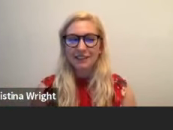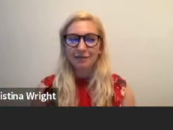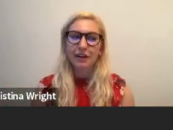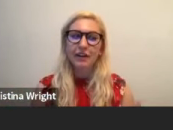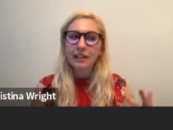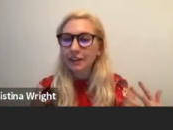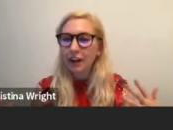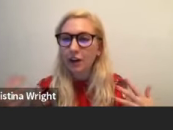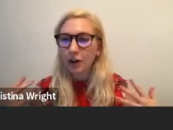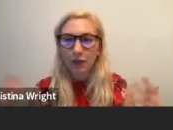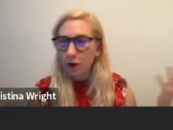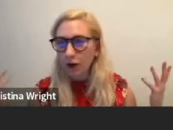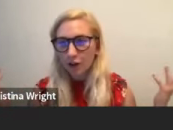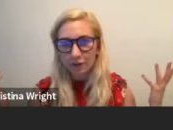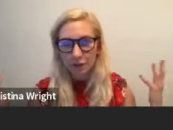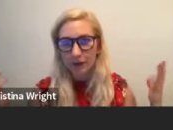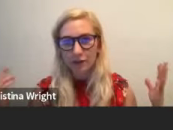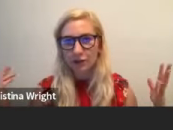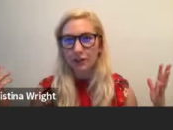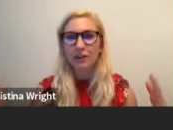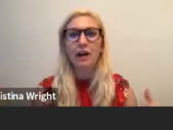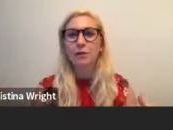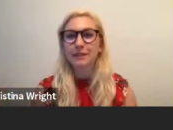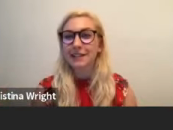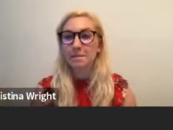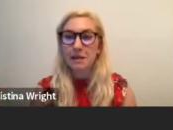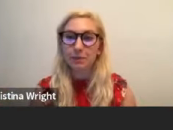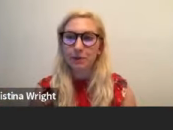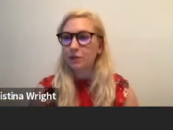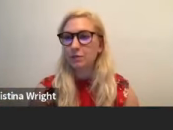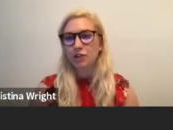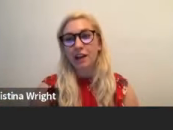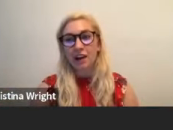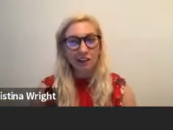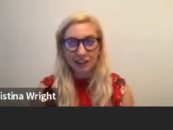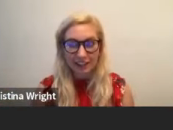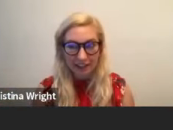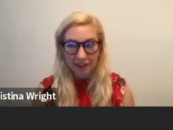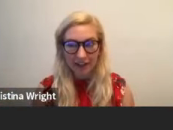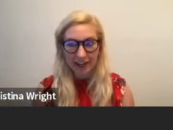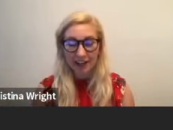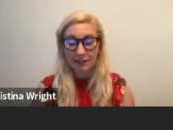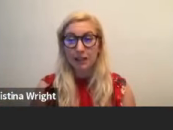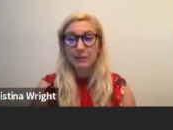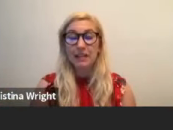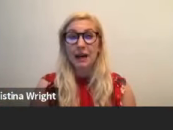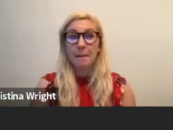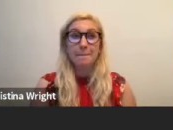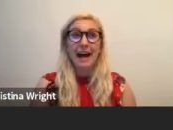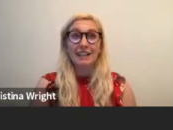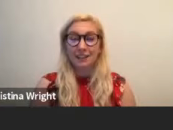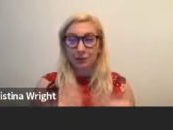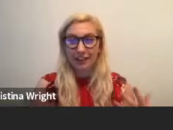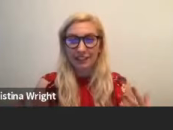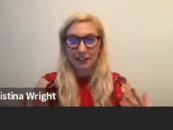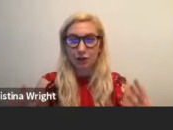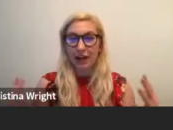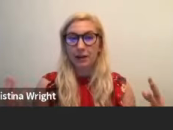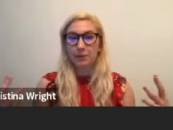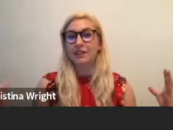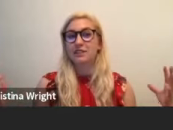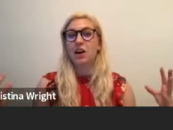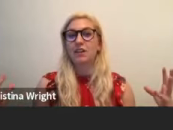mean, it's very clear that all of those models couldn't have come from the same people. So I'm sure they all look different, and it must be a massive feat